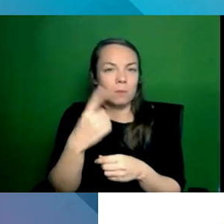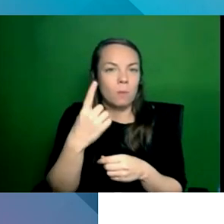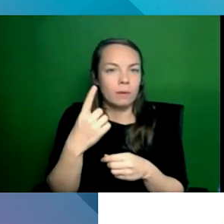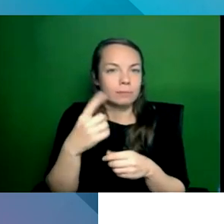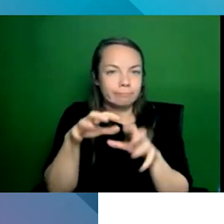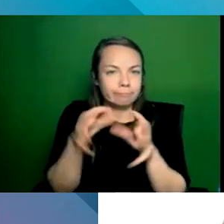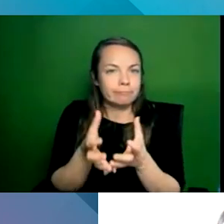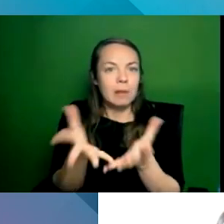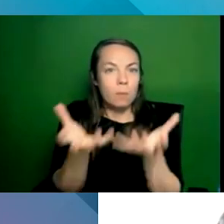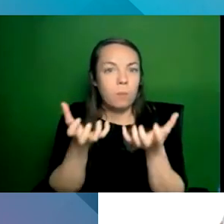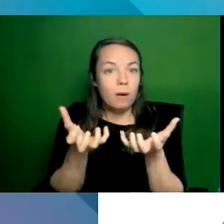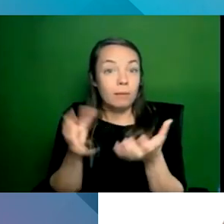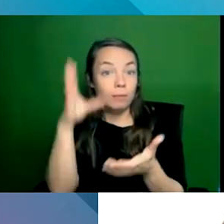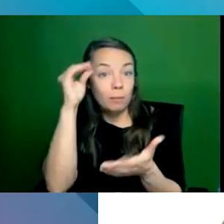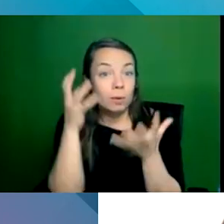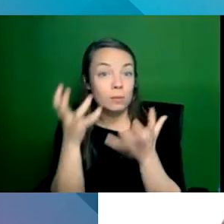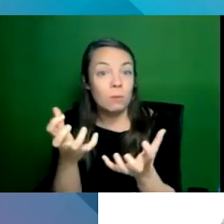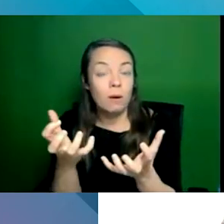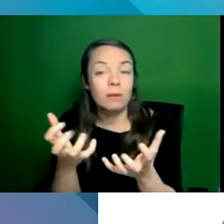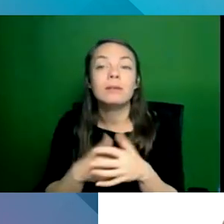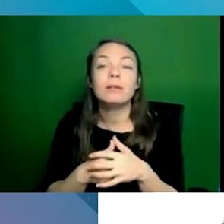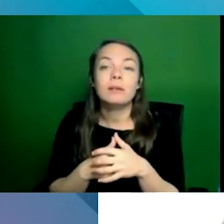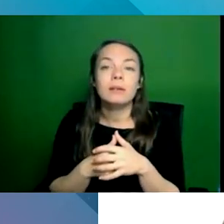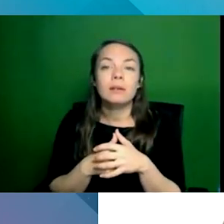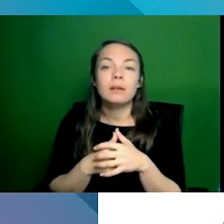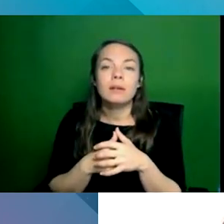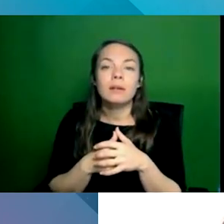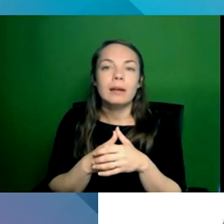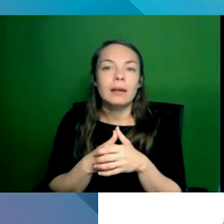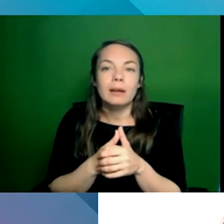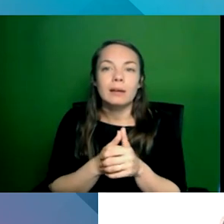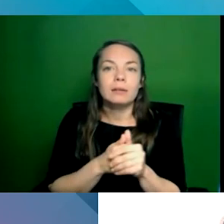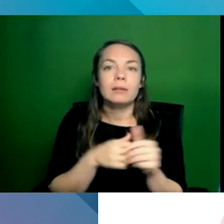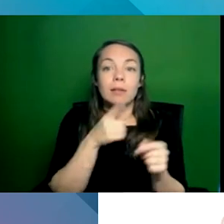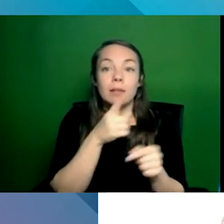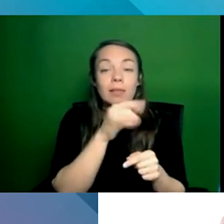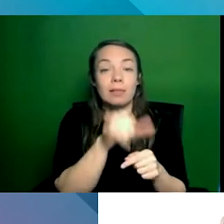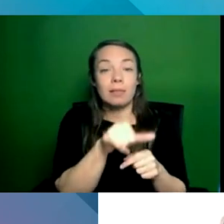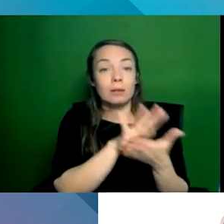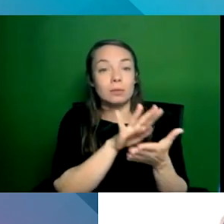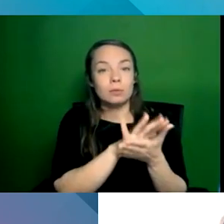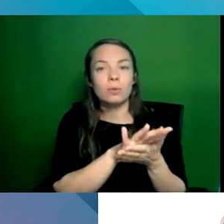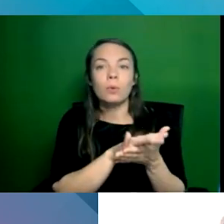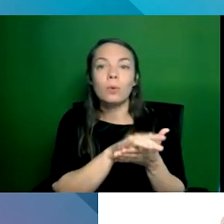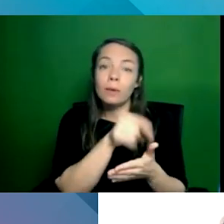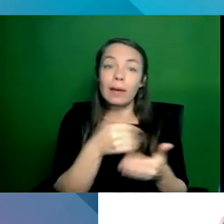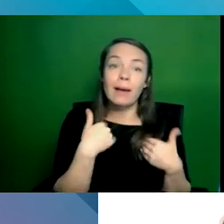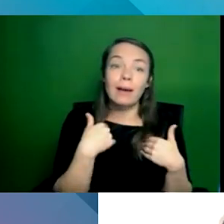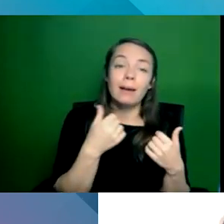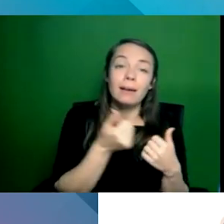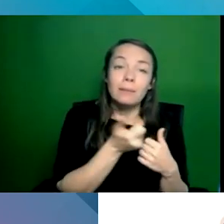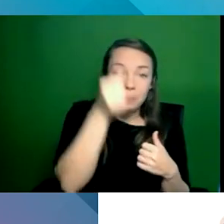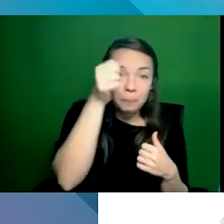there was just a vacuum of men at the school who, even if they wanted to do something, they didn't know,